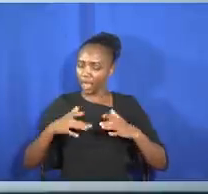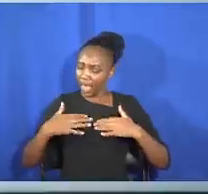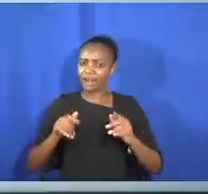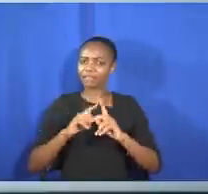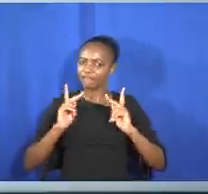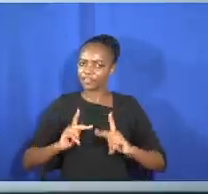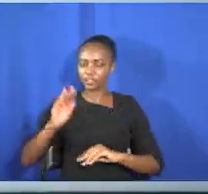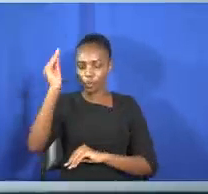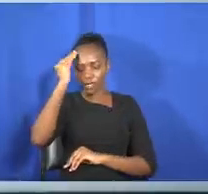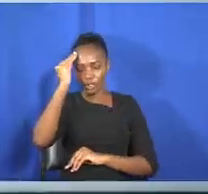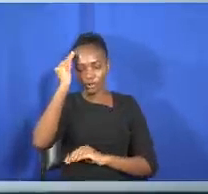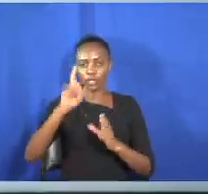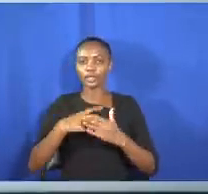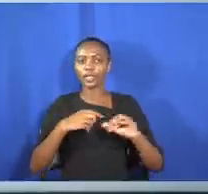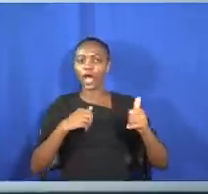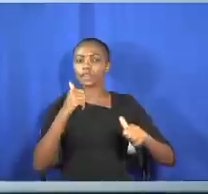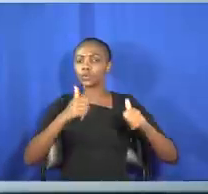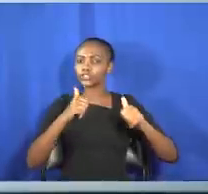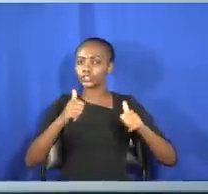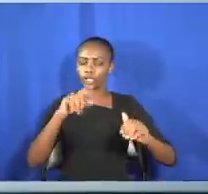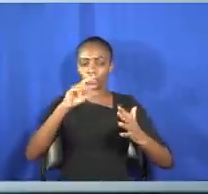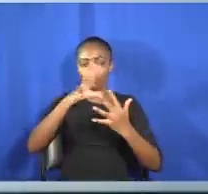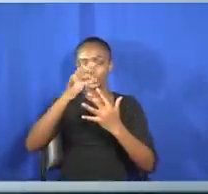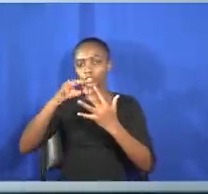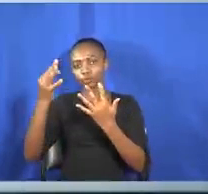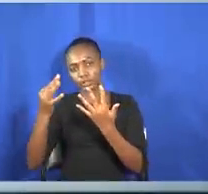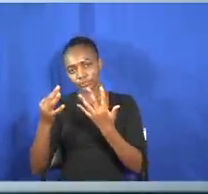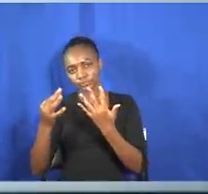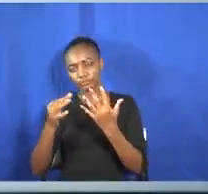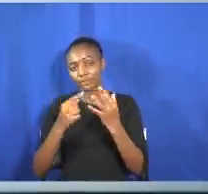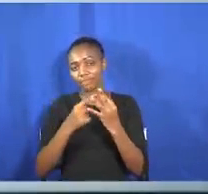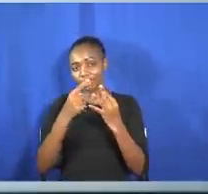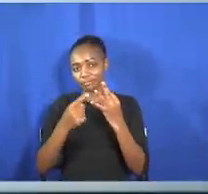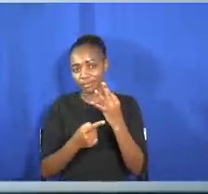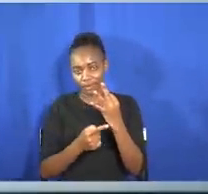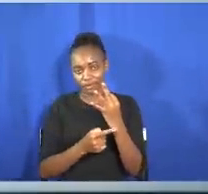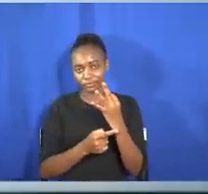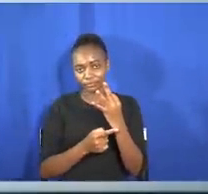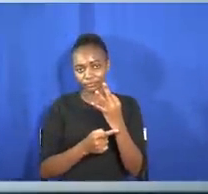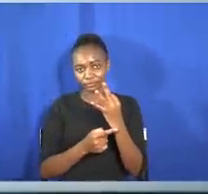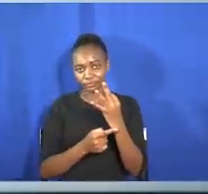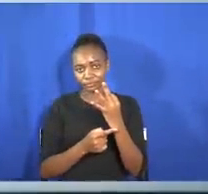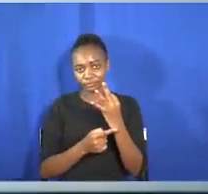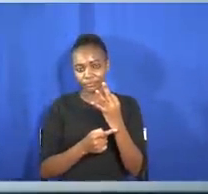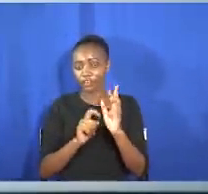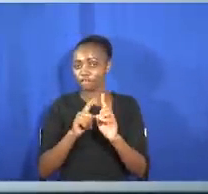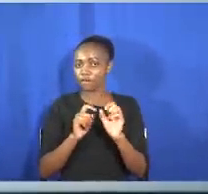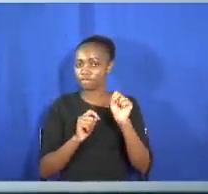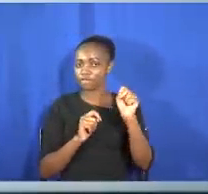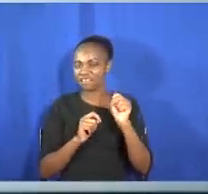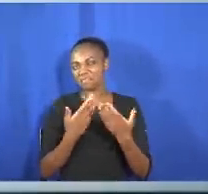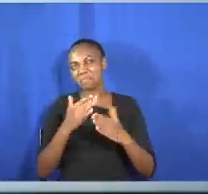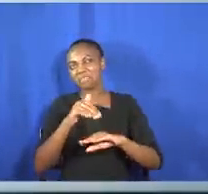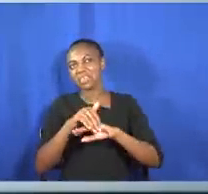physical education, health and physical education. And then the other head, they have to choose certain options. They will choose 3